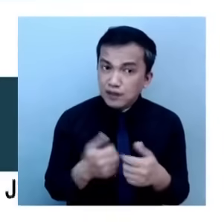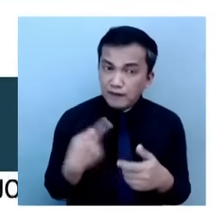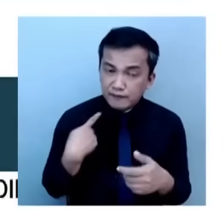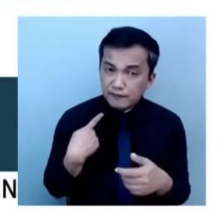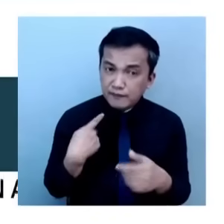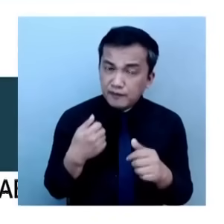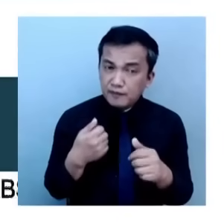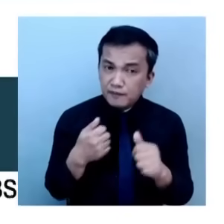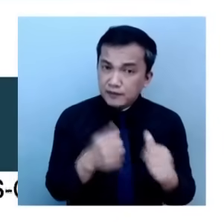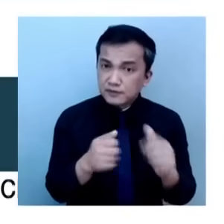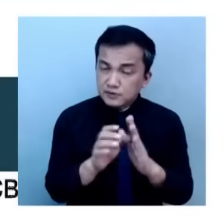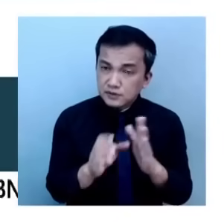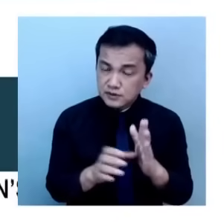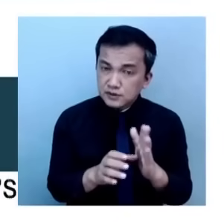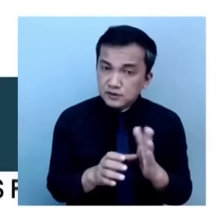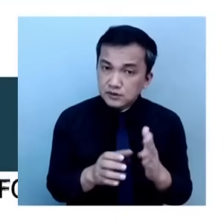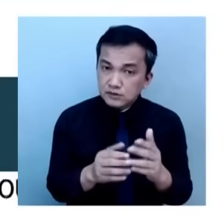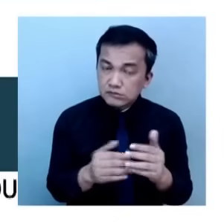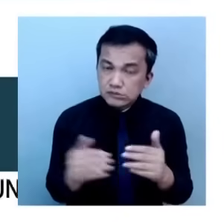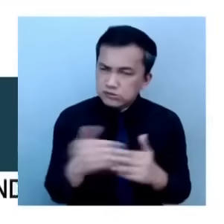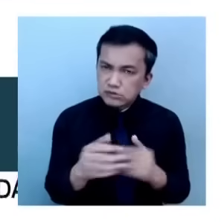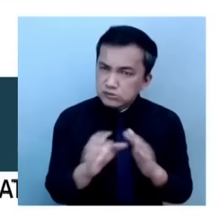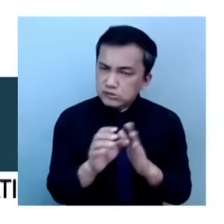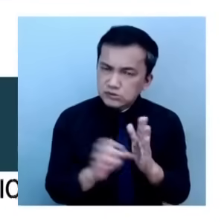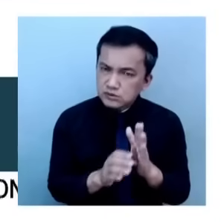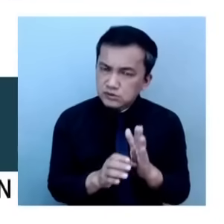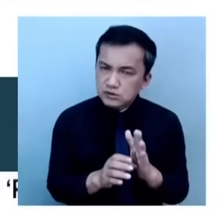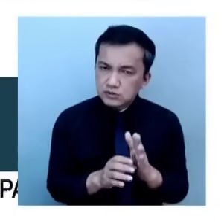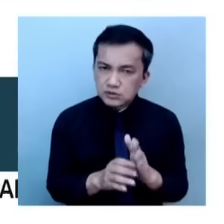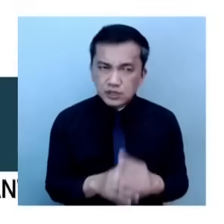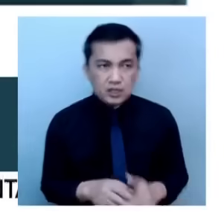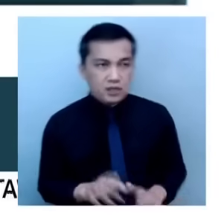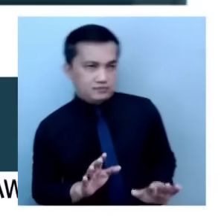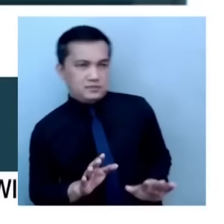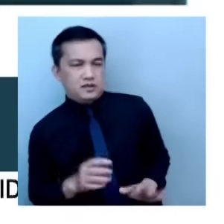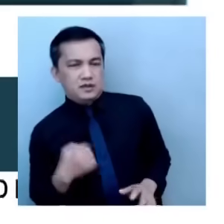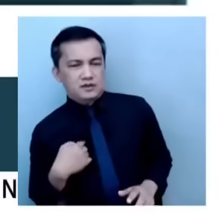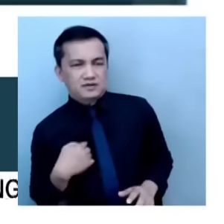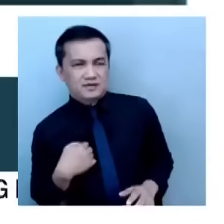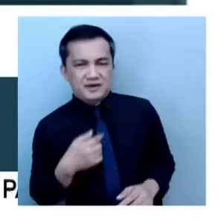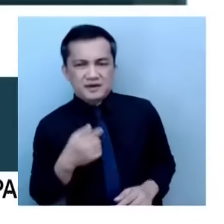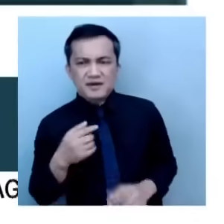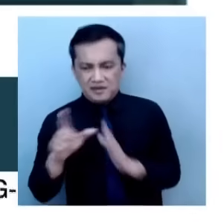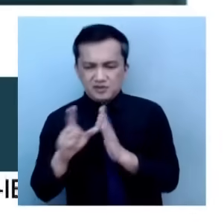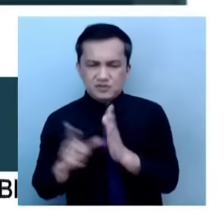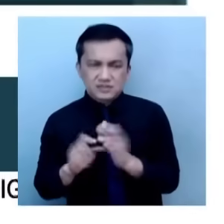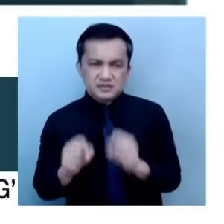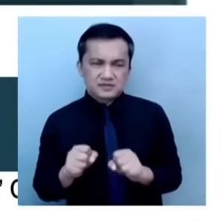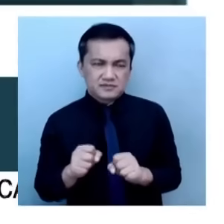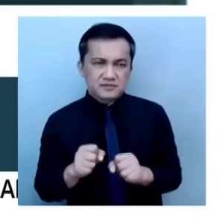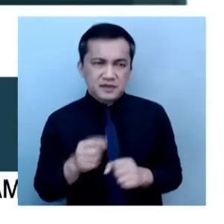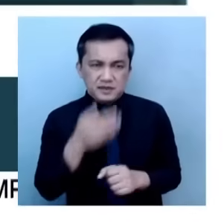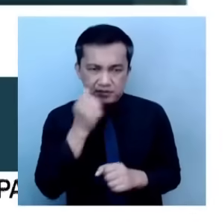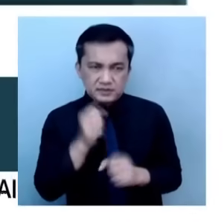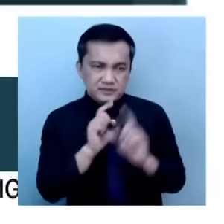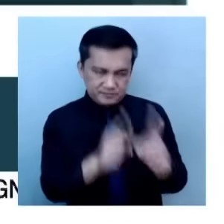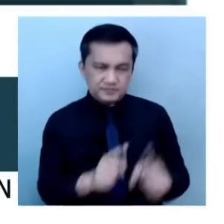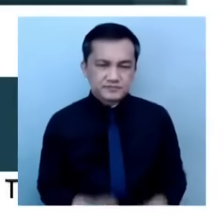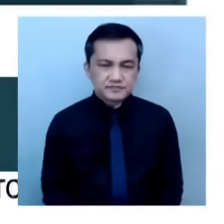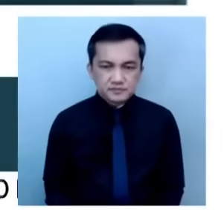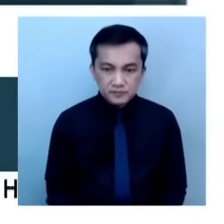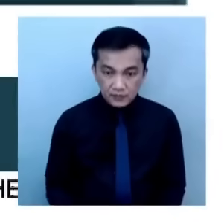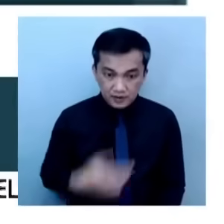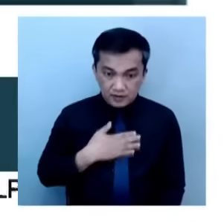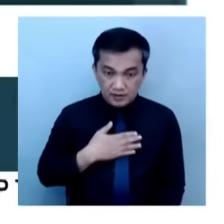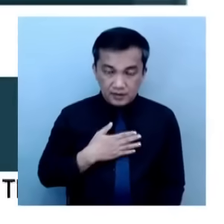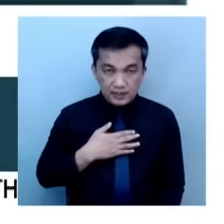Okay, I think, a lawyer would be in a better position to comment on that. But from what I know, Carmina,